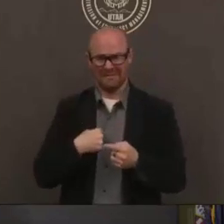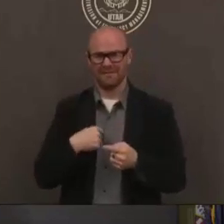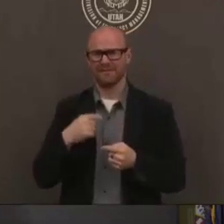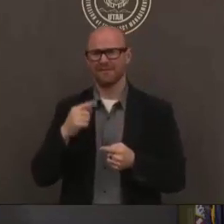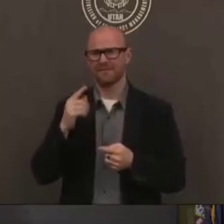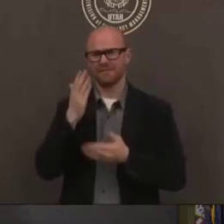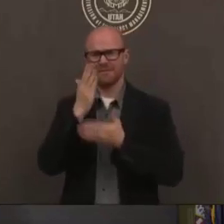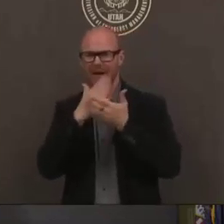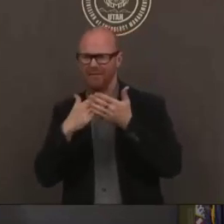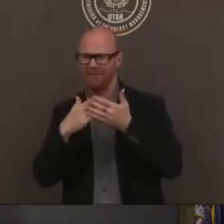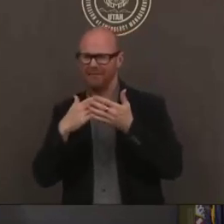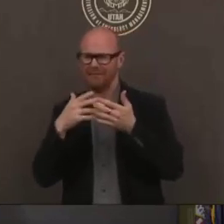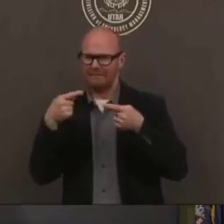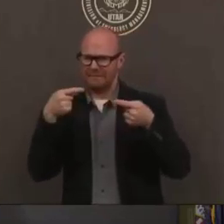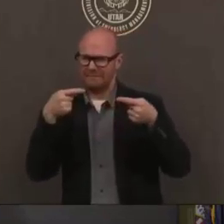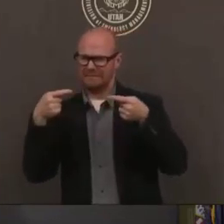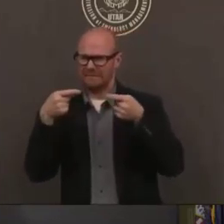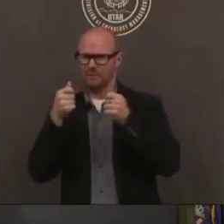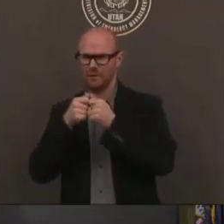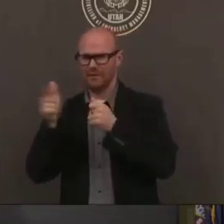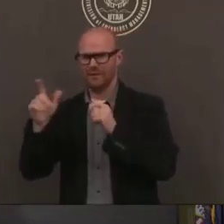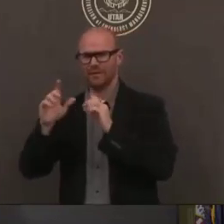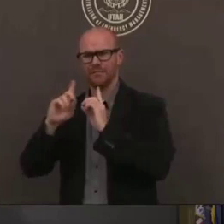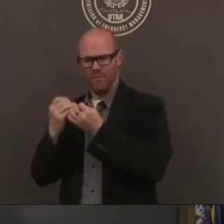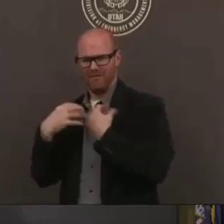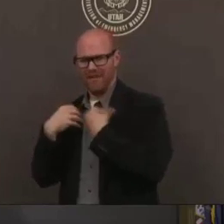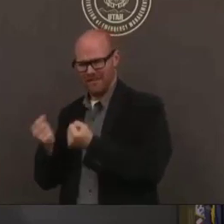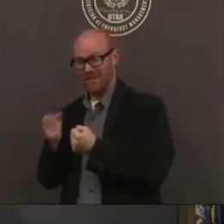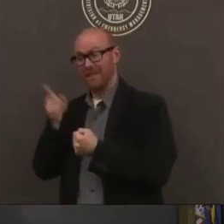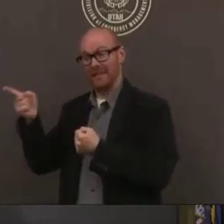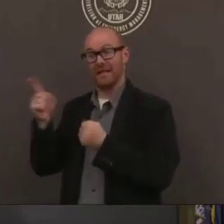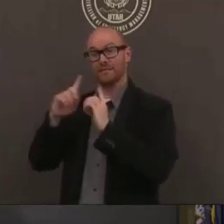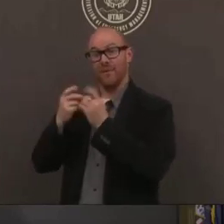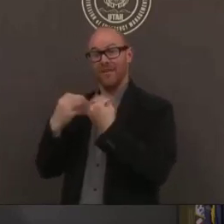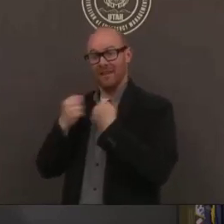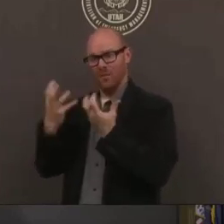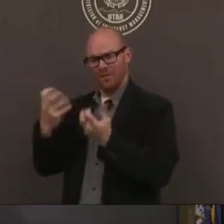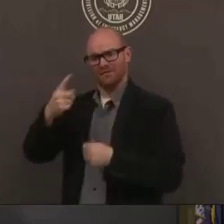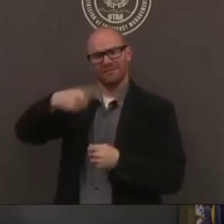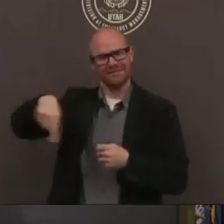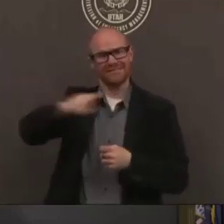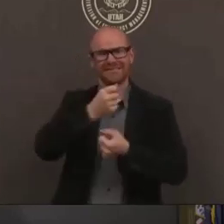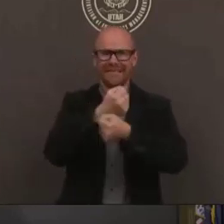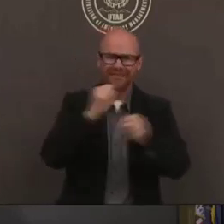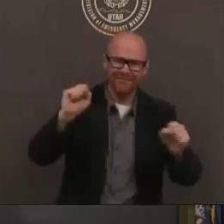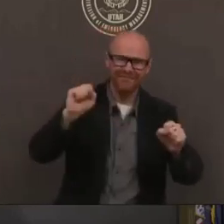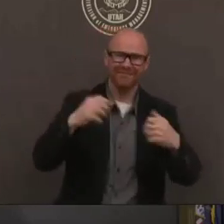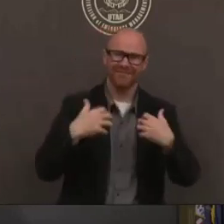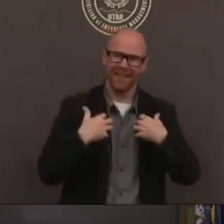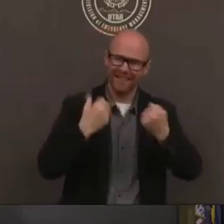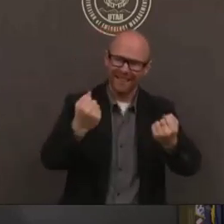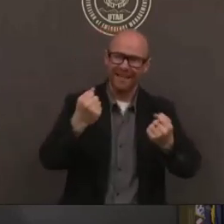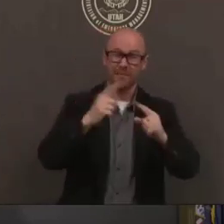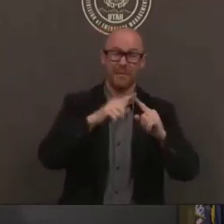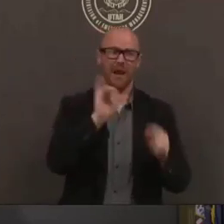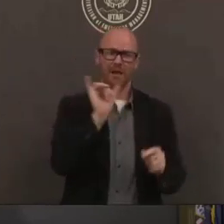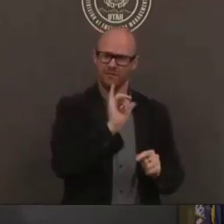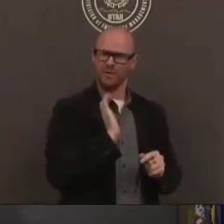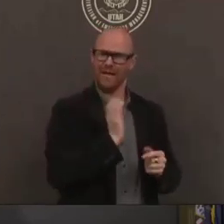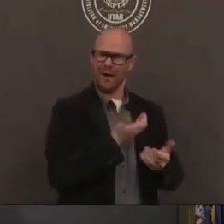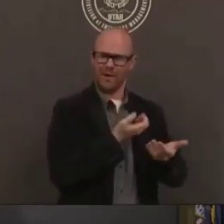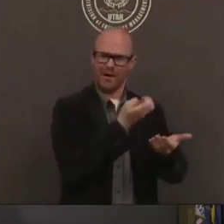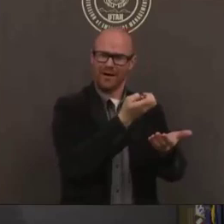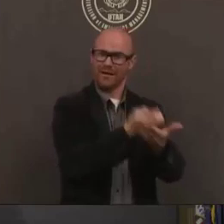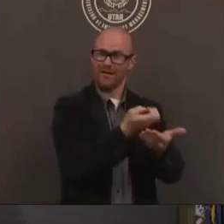exist there. They want us to be safe and healthy, but that also includes the economic